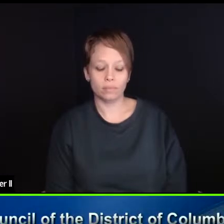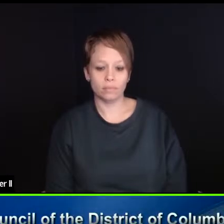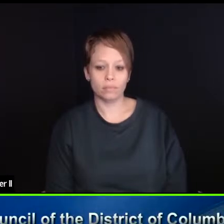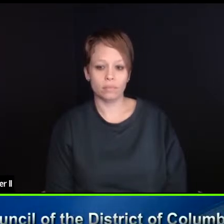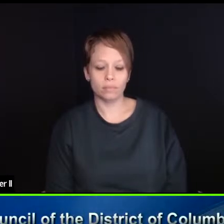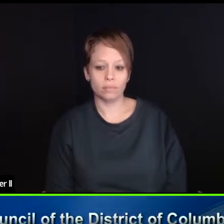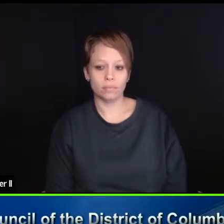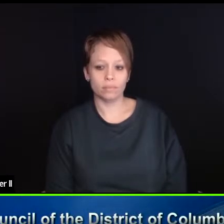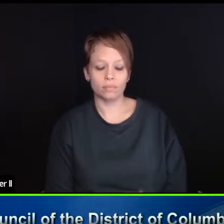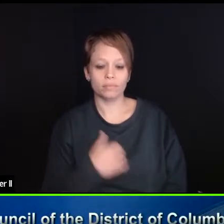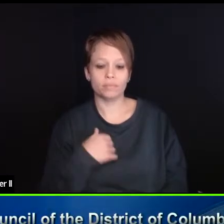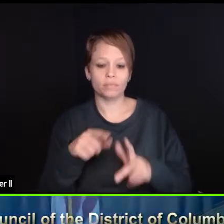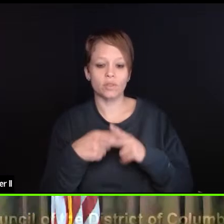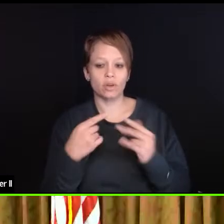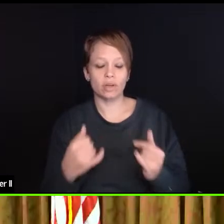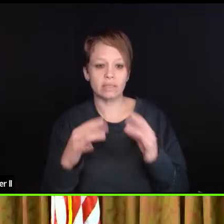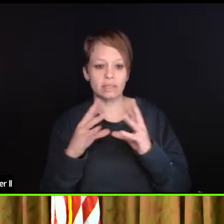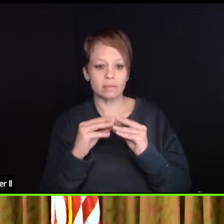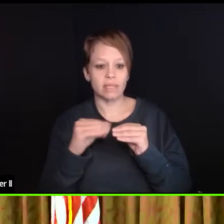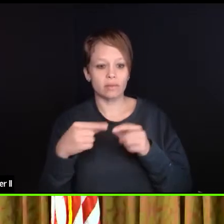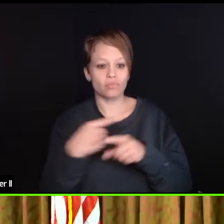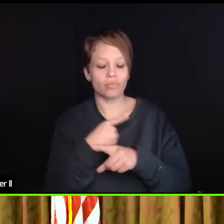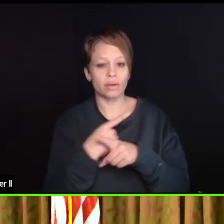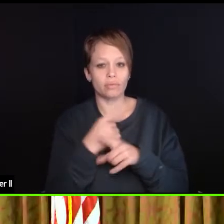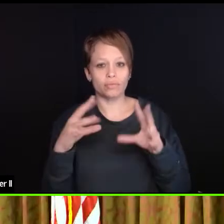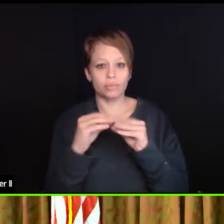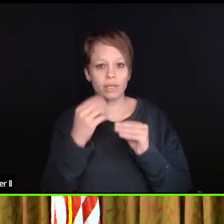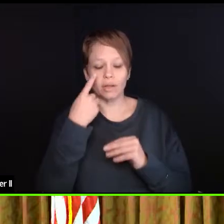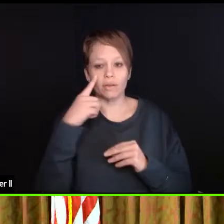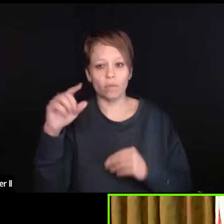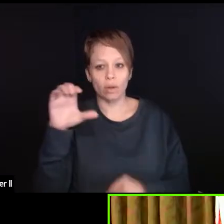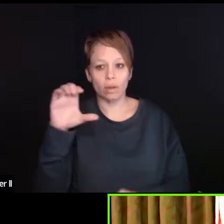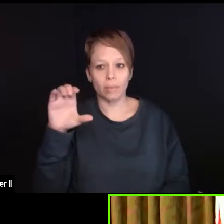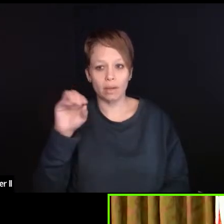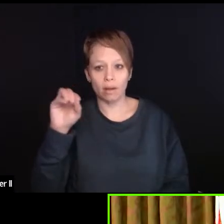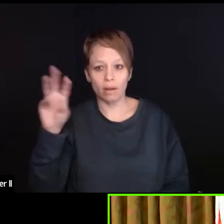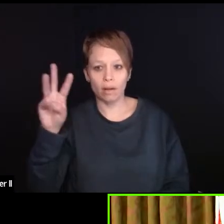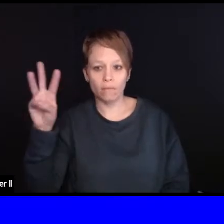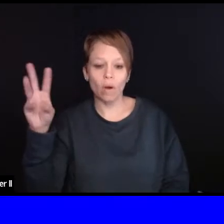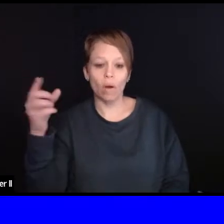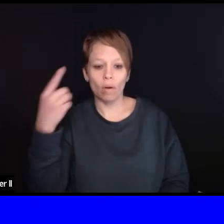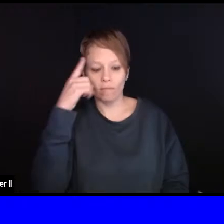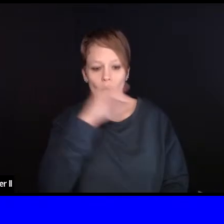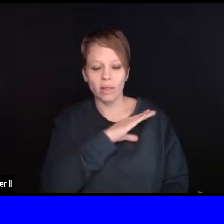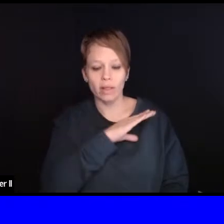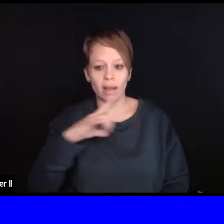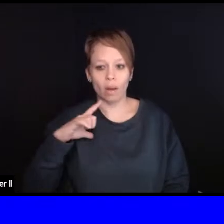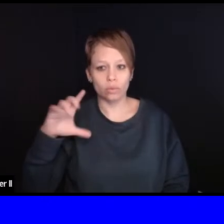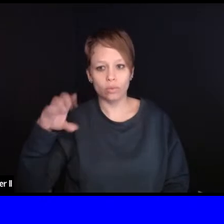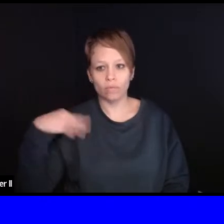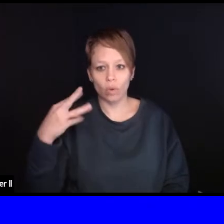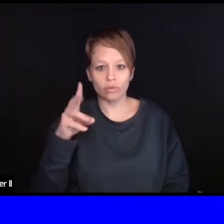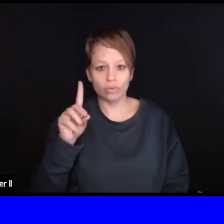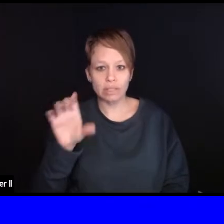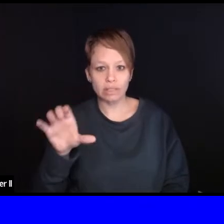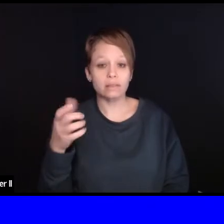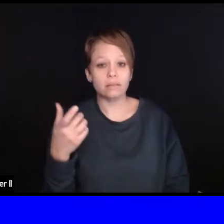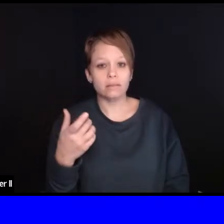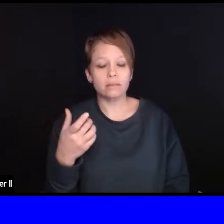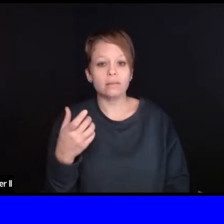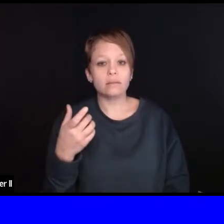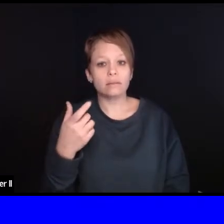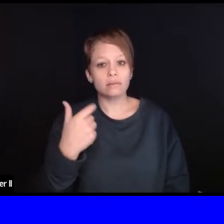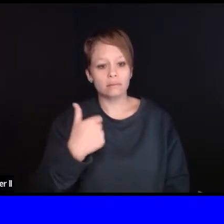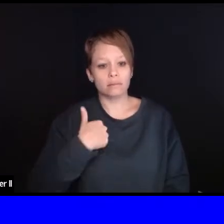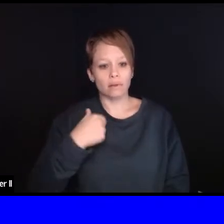I'm calling to order this meeting. This is a regular meeting of the Committee of the Whole of the Council of the District of Columbia. I'm Phil